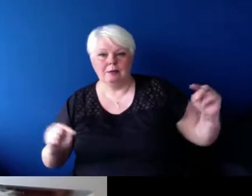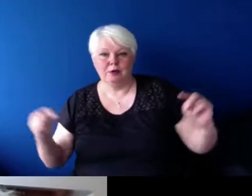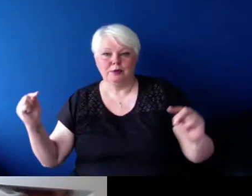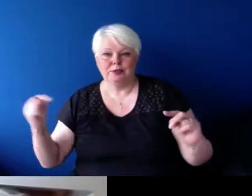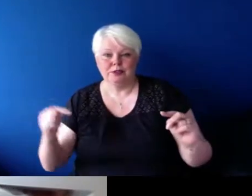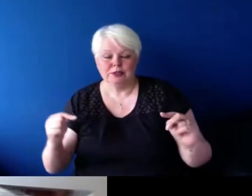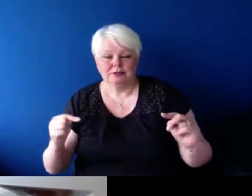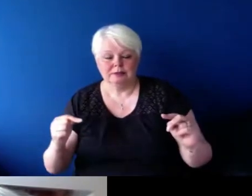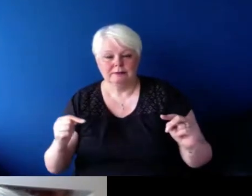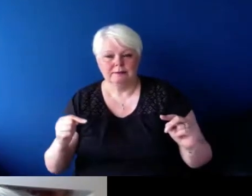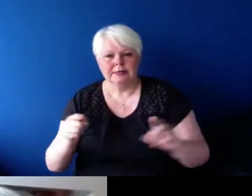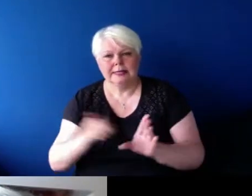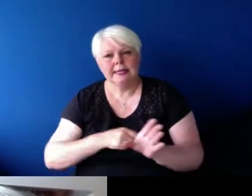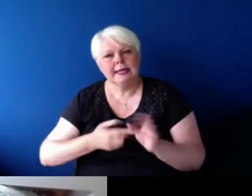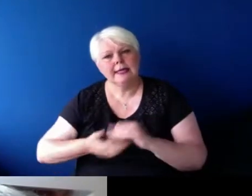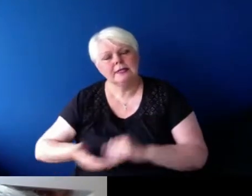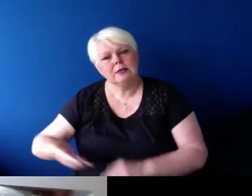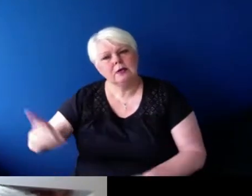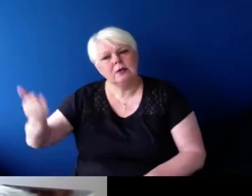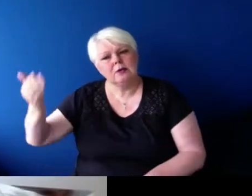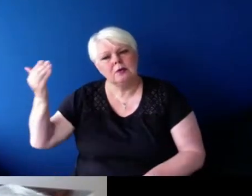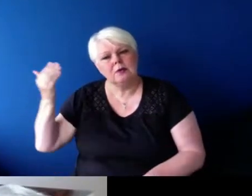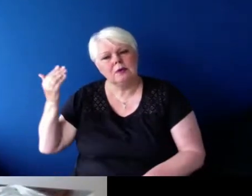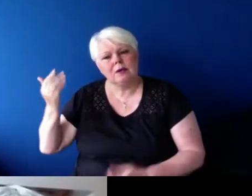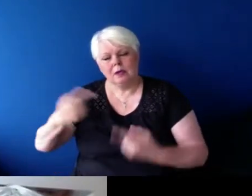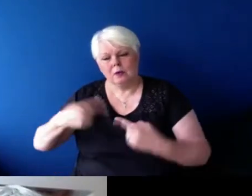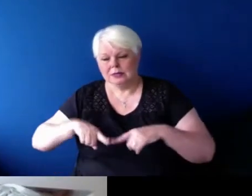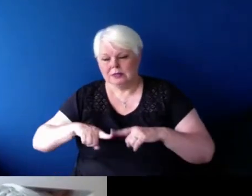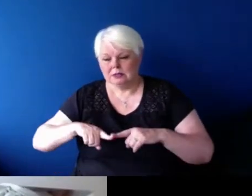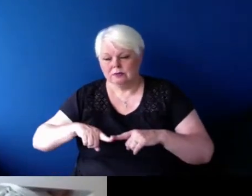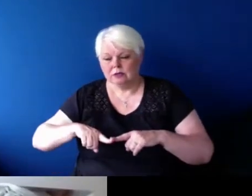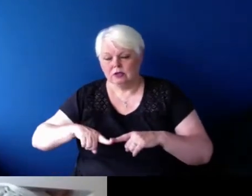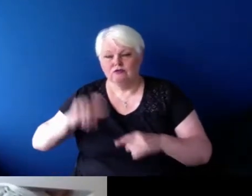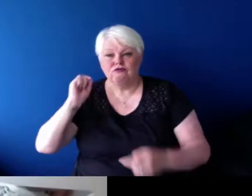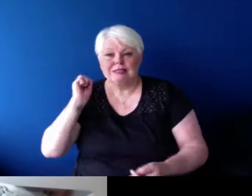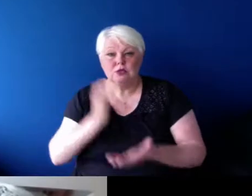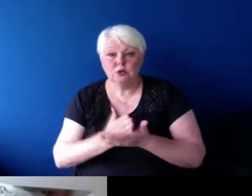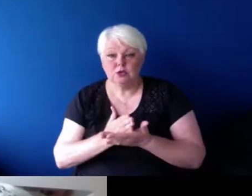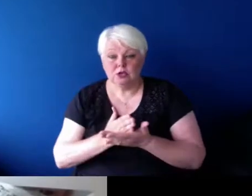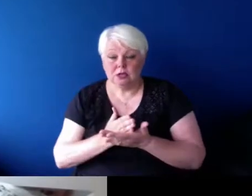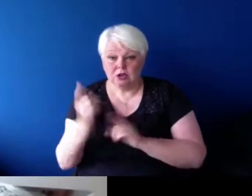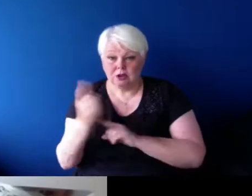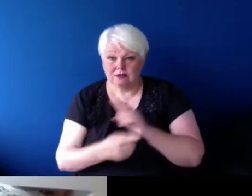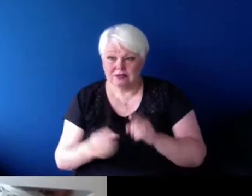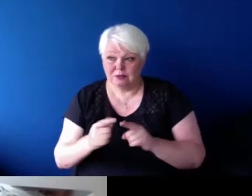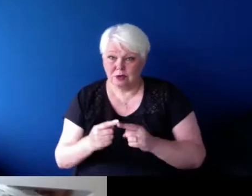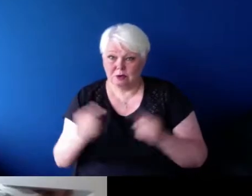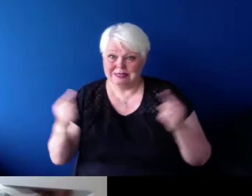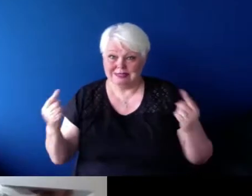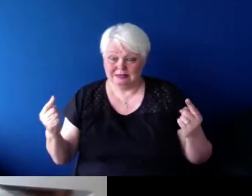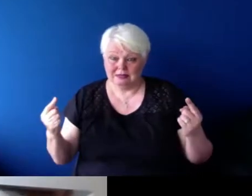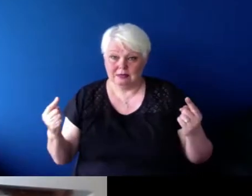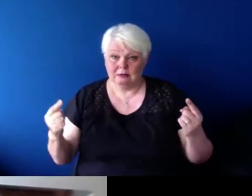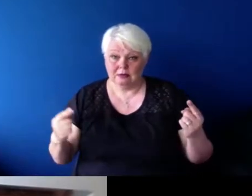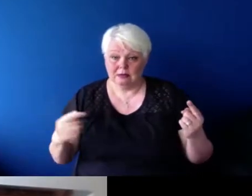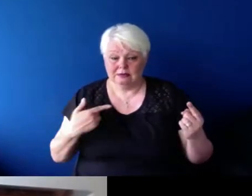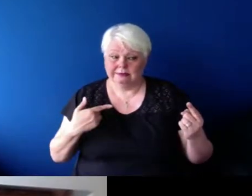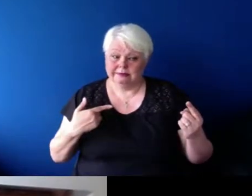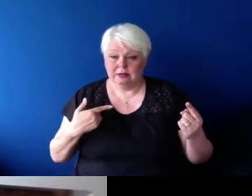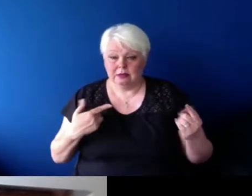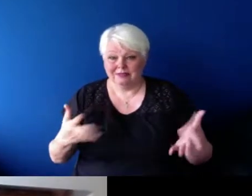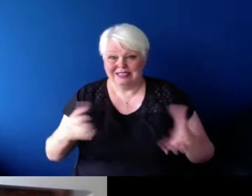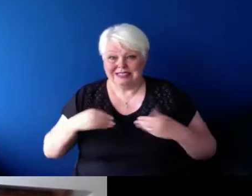you know, years ago, we made resolutions at a conference which were actually contradictory, but we've lived with that